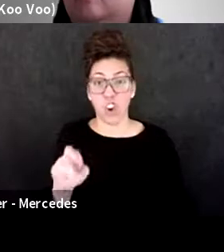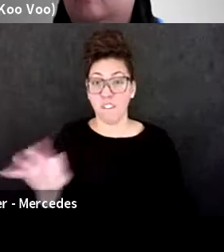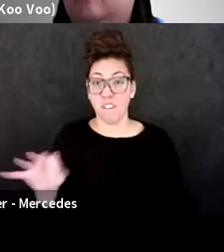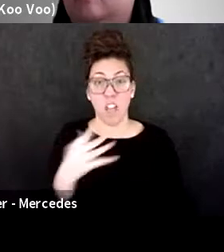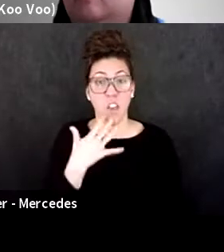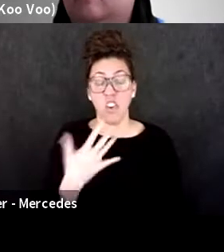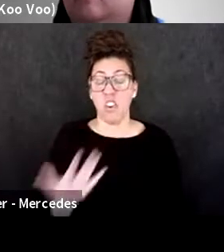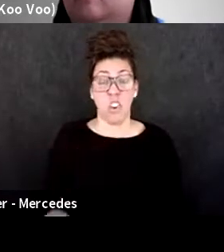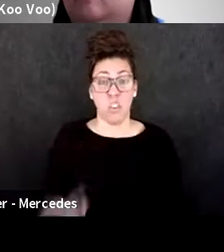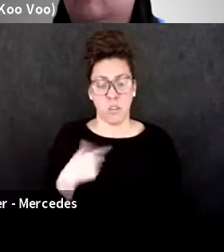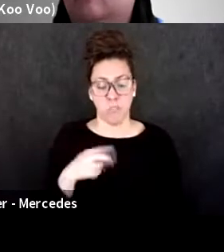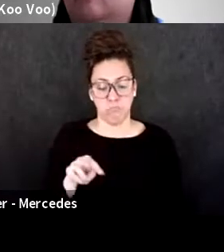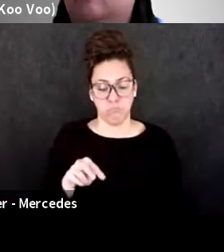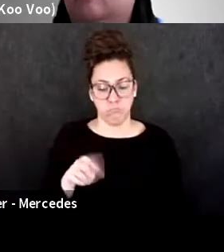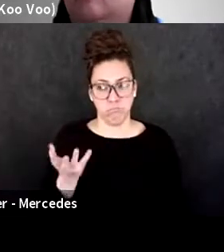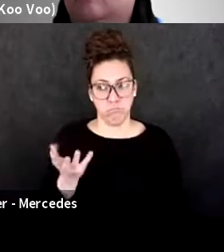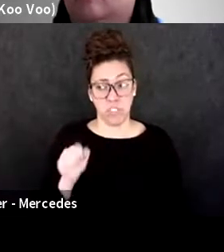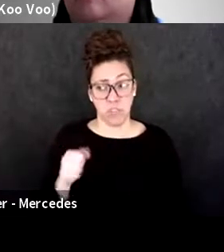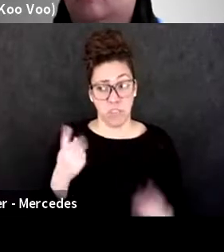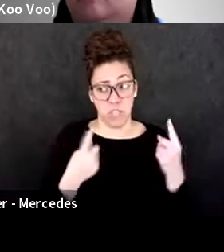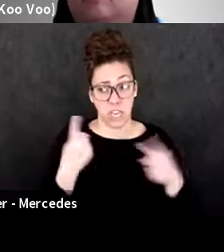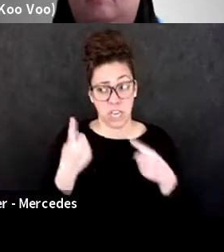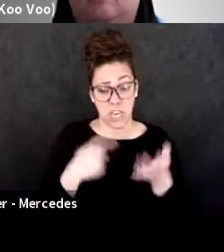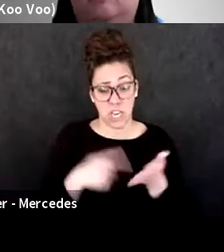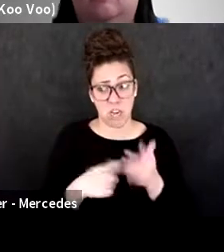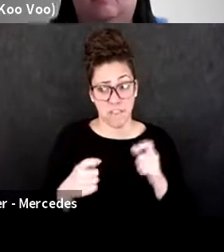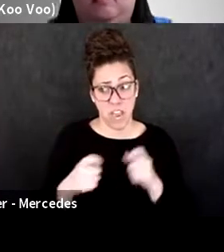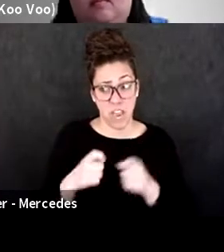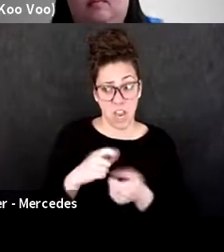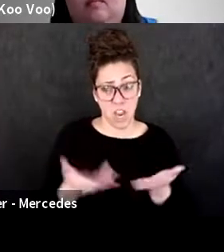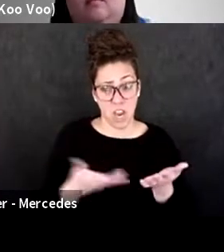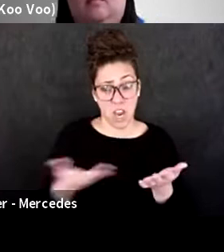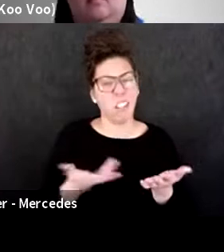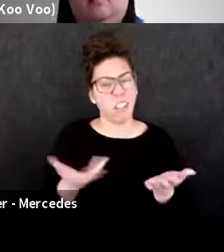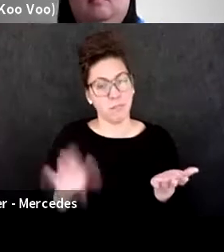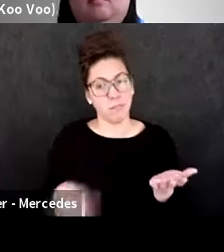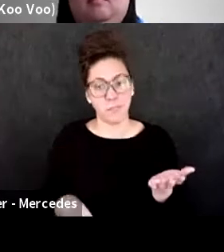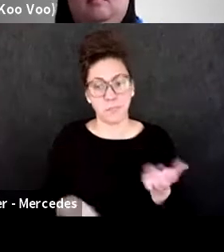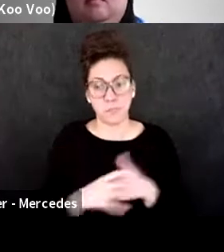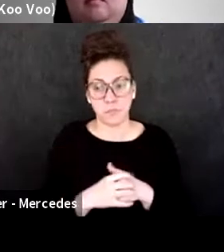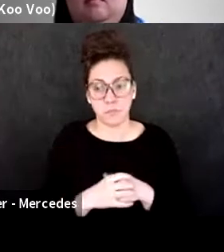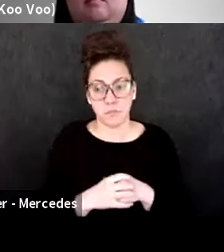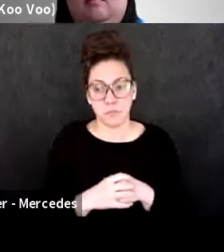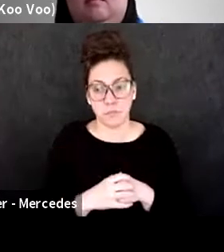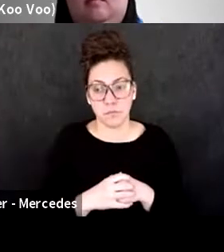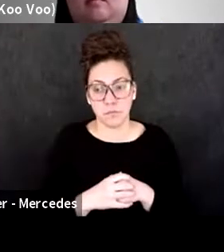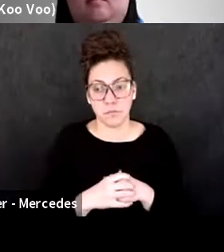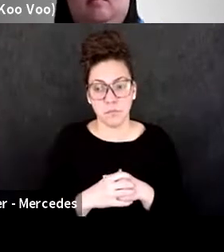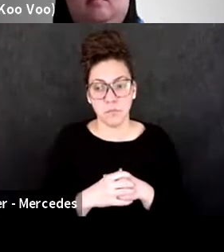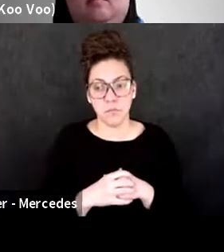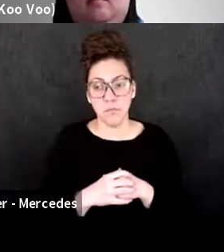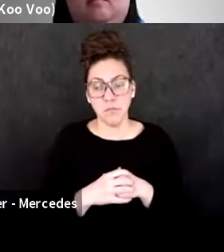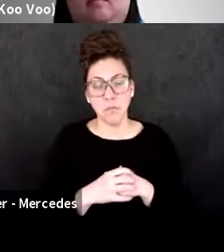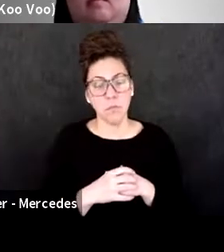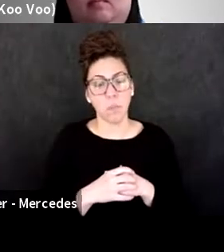said, could we consider that as we revise this? But one thing I wanted to just also mention